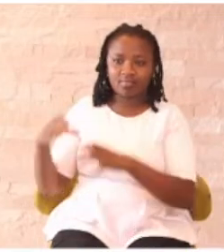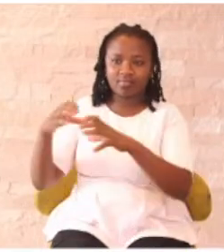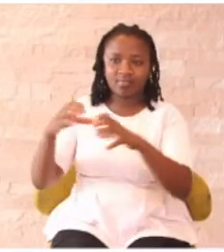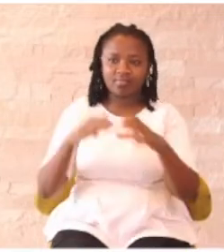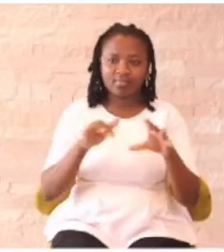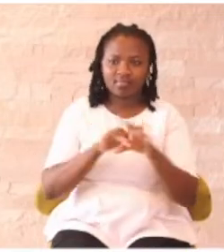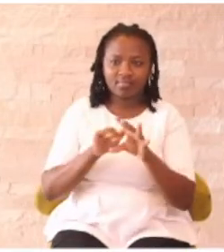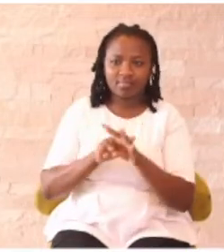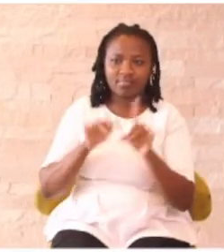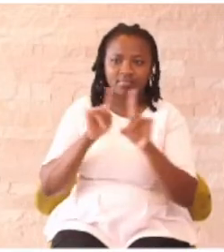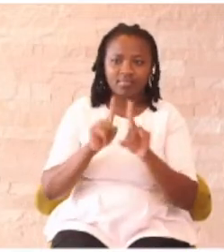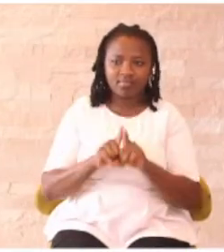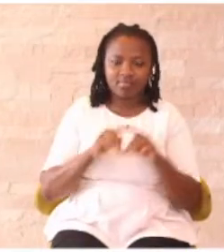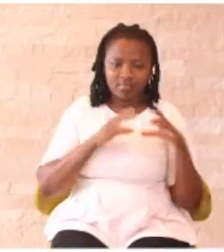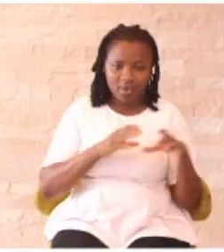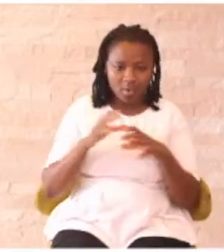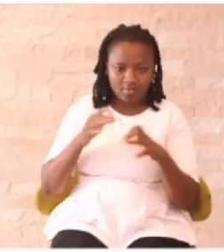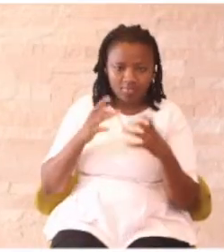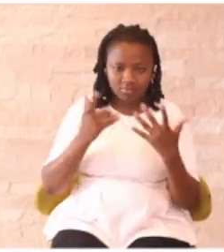community drama again,